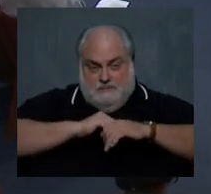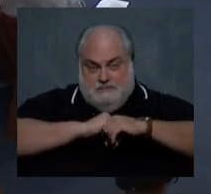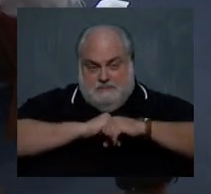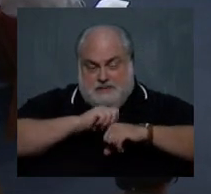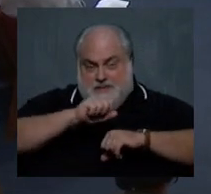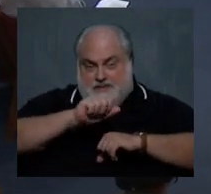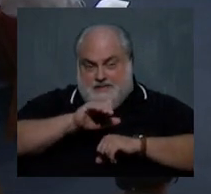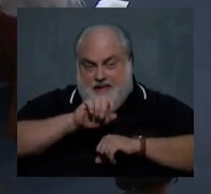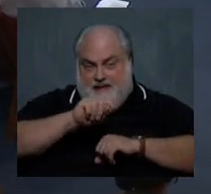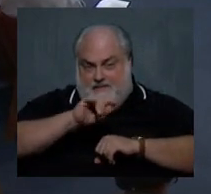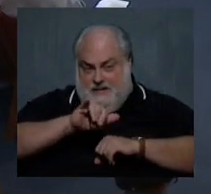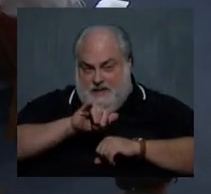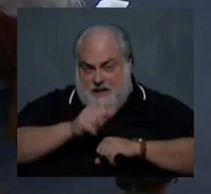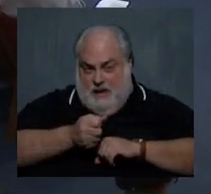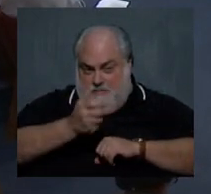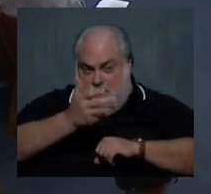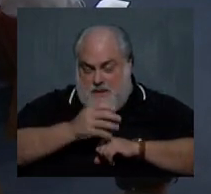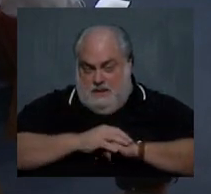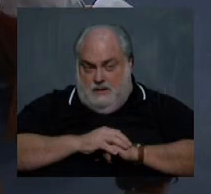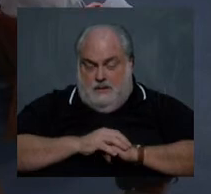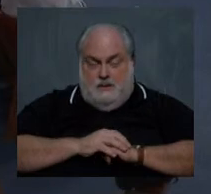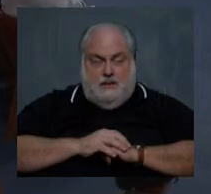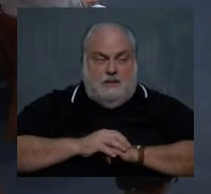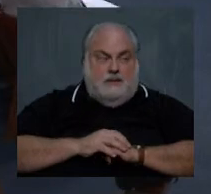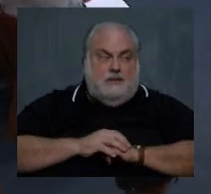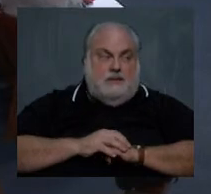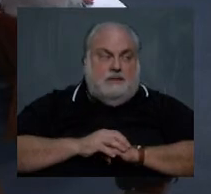the occupancy on that building?